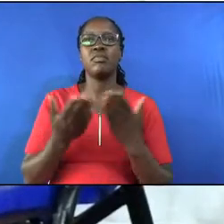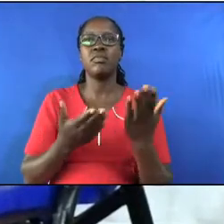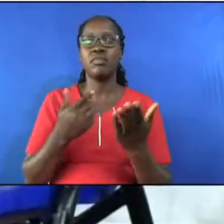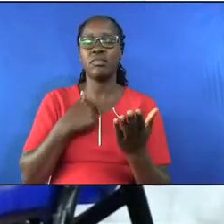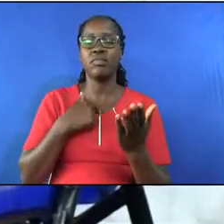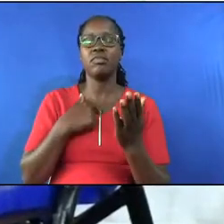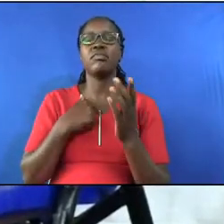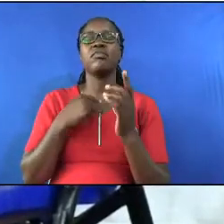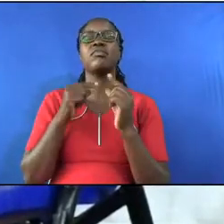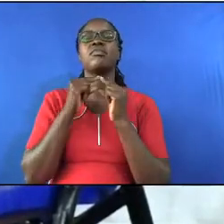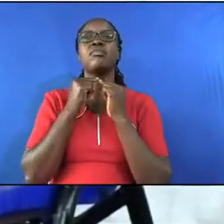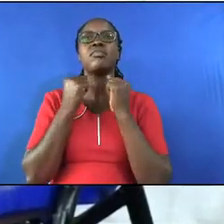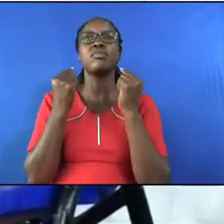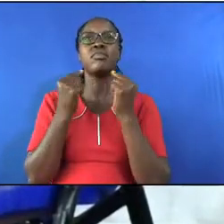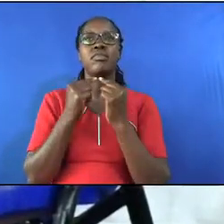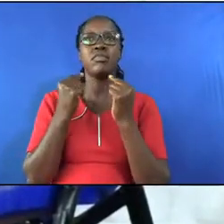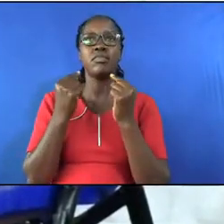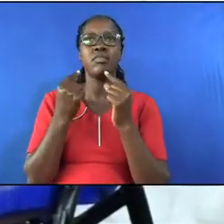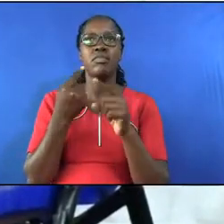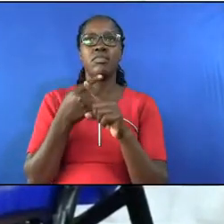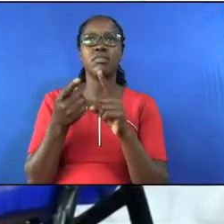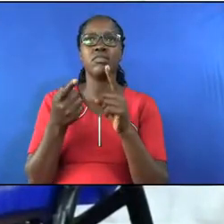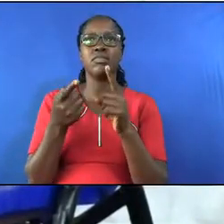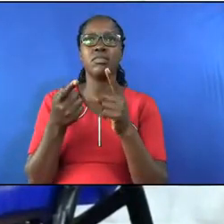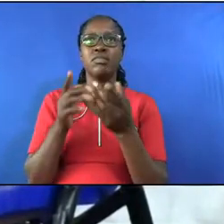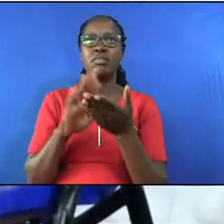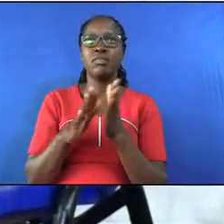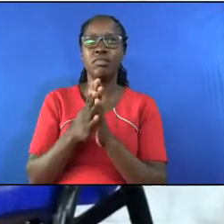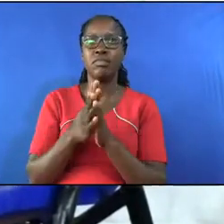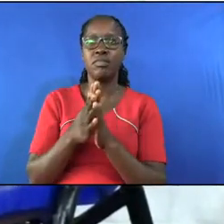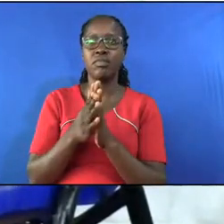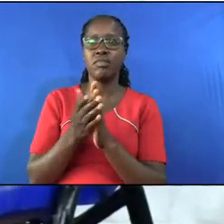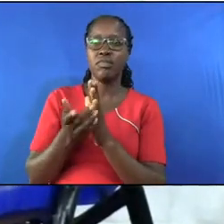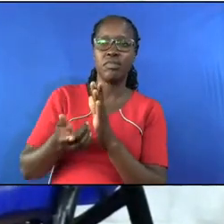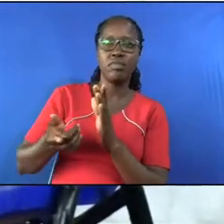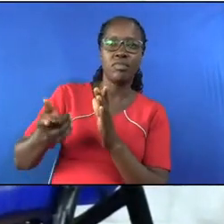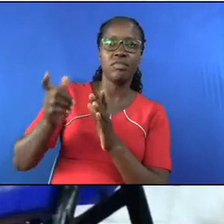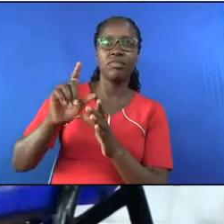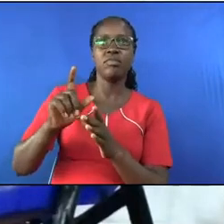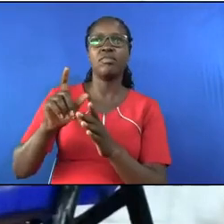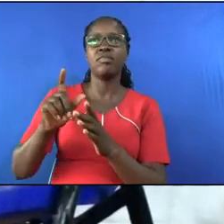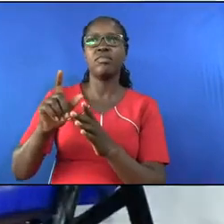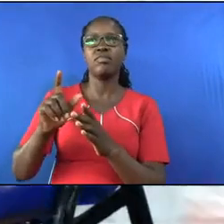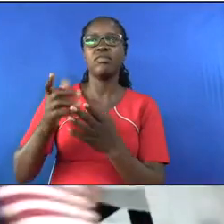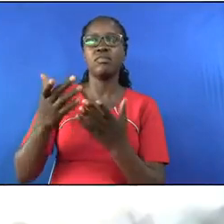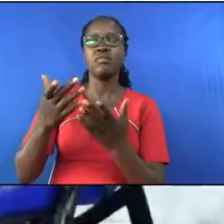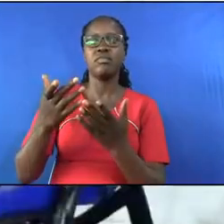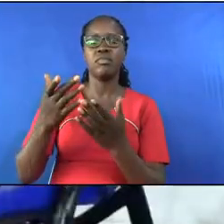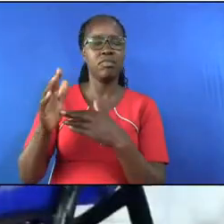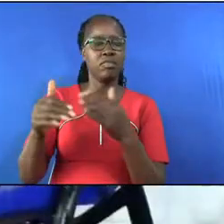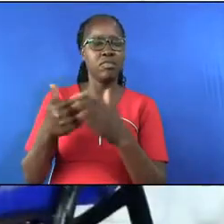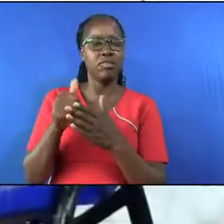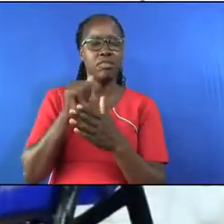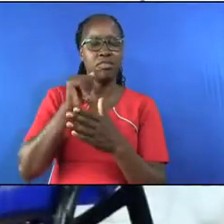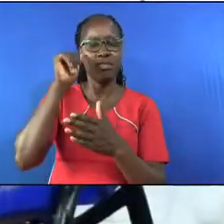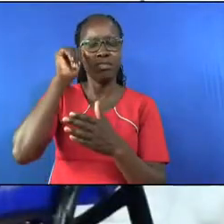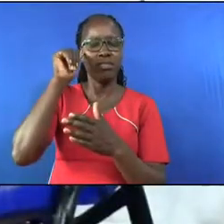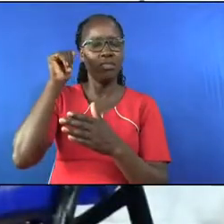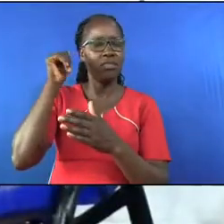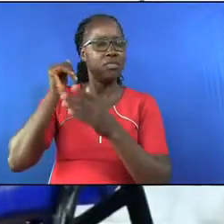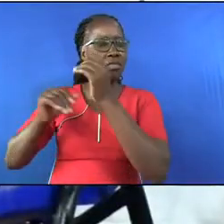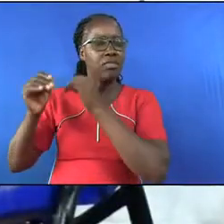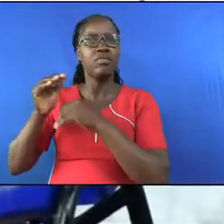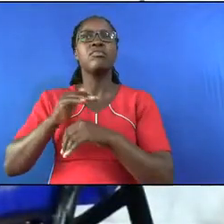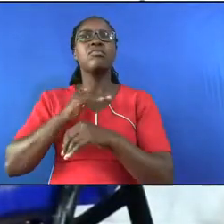as priest, but he will become blind and lose all hope, and mm-hmm. all your other descendants